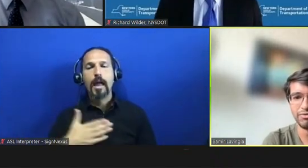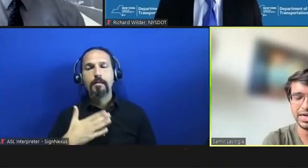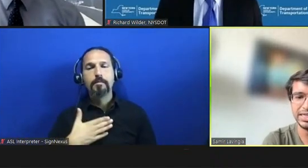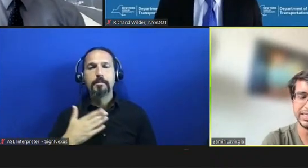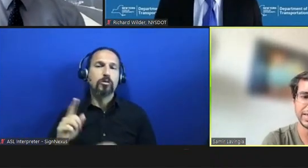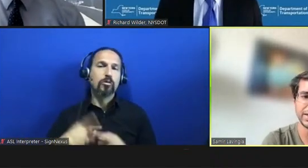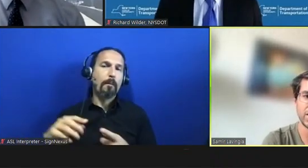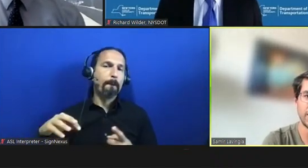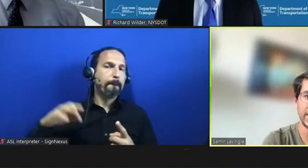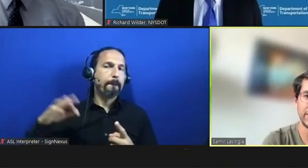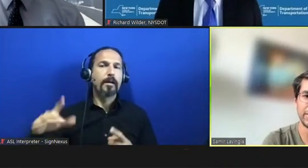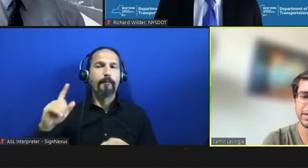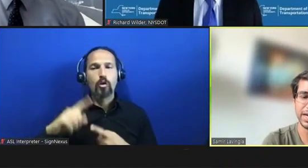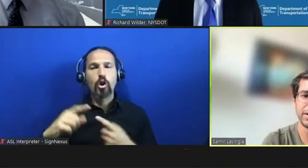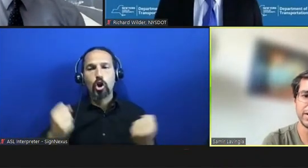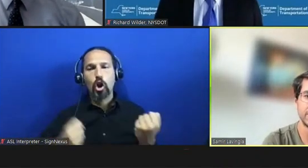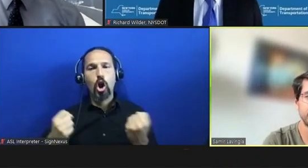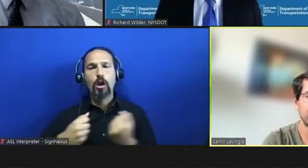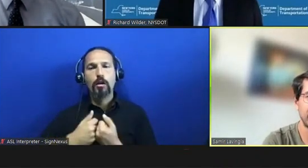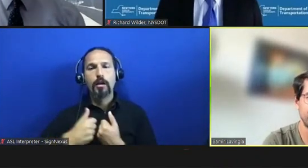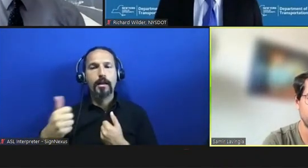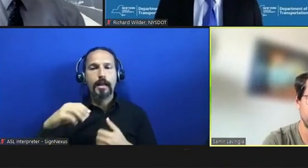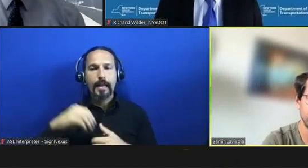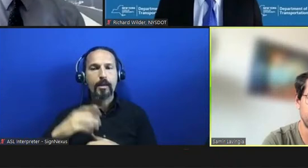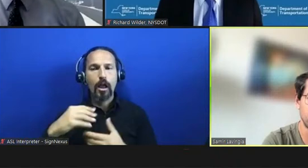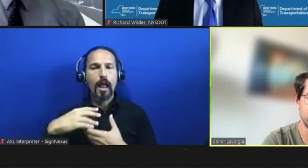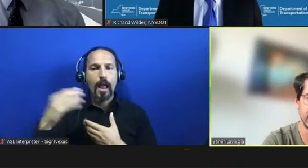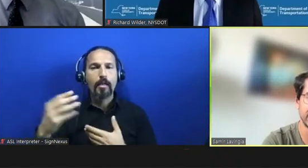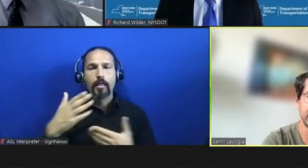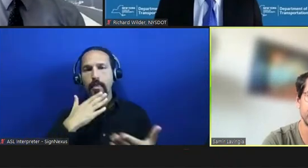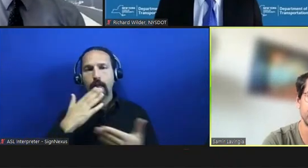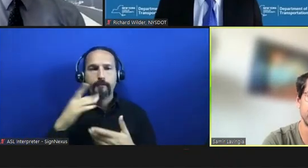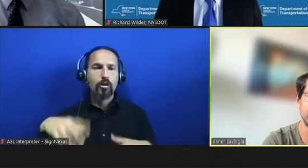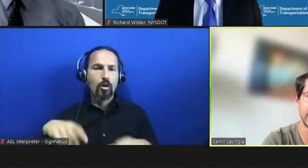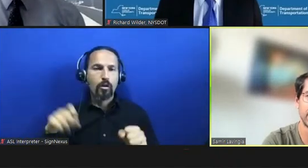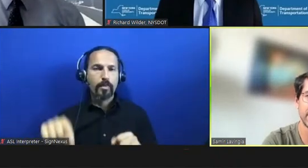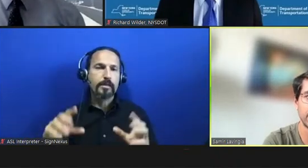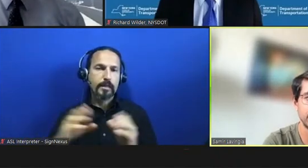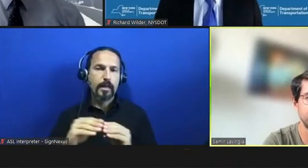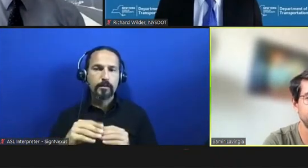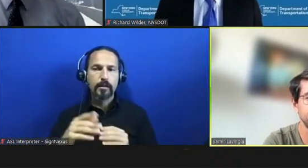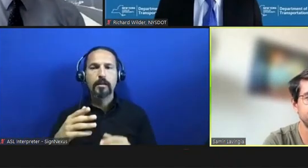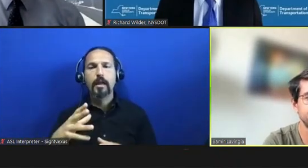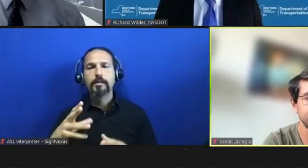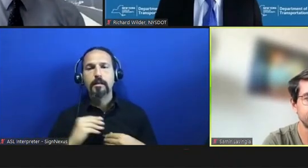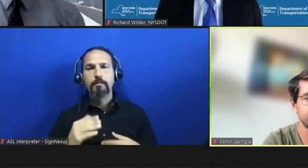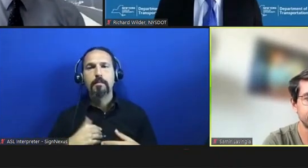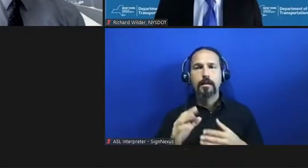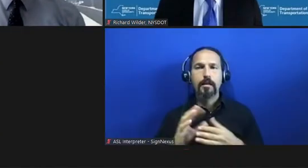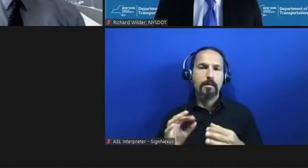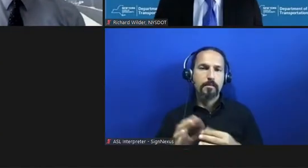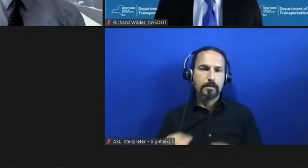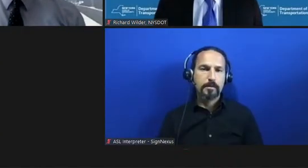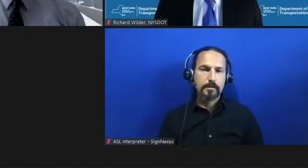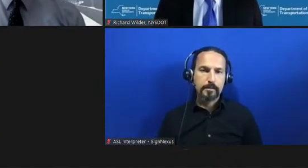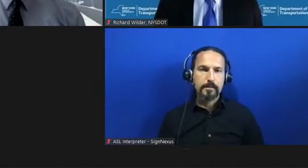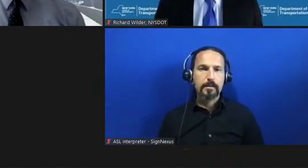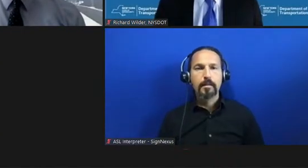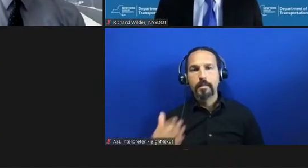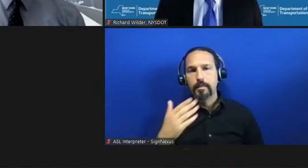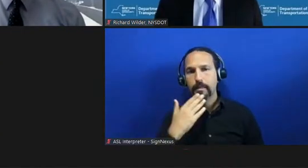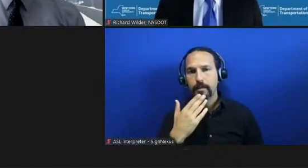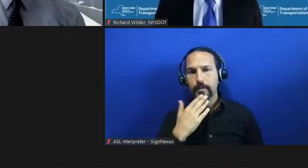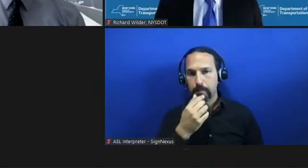whenever I need to take a car in or out of the area thank you so much for hosting these sessions and taking my comments thank